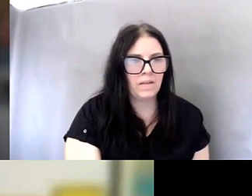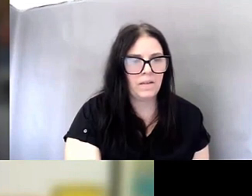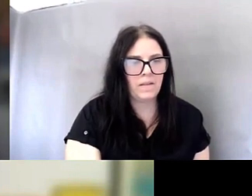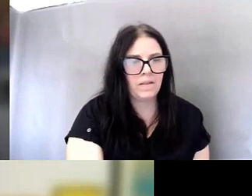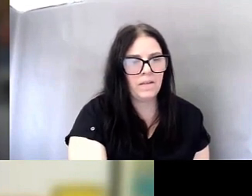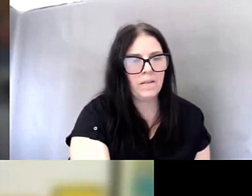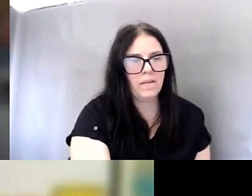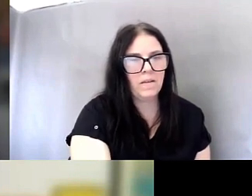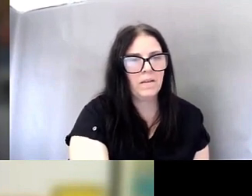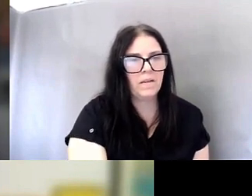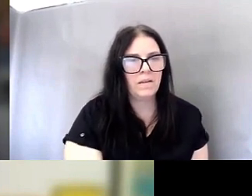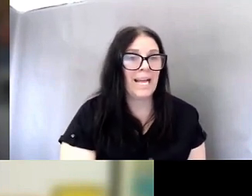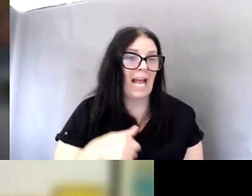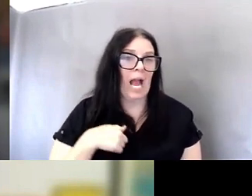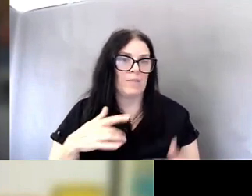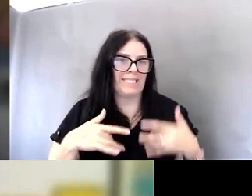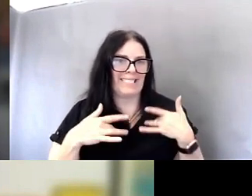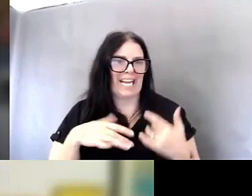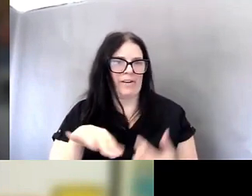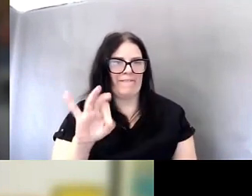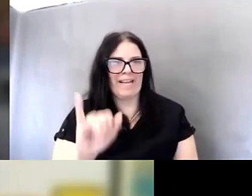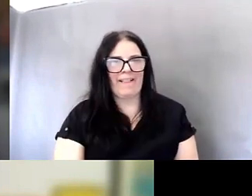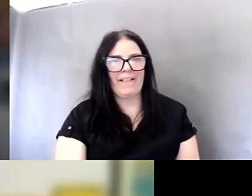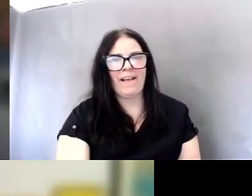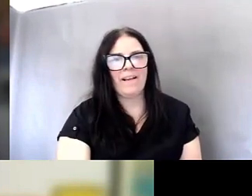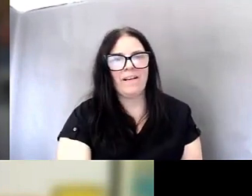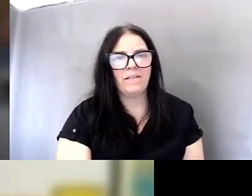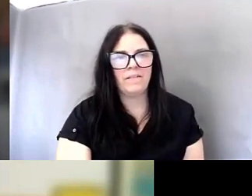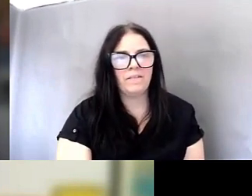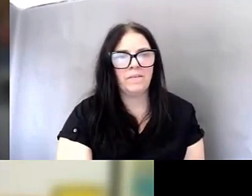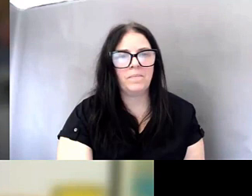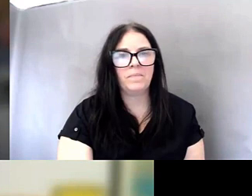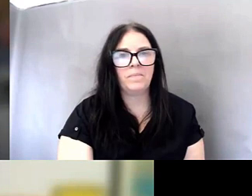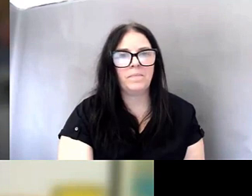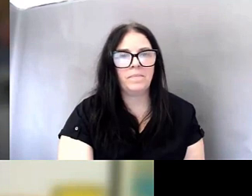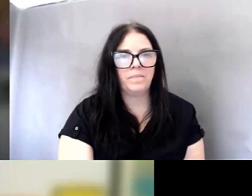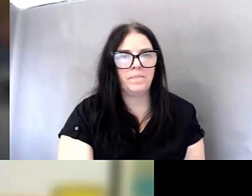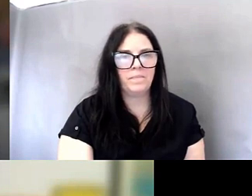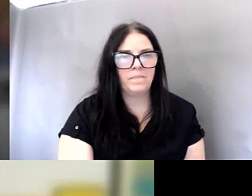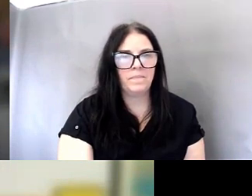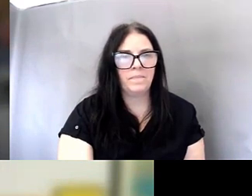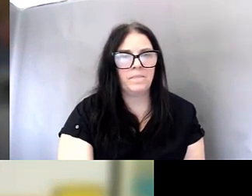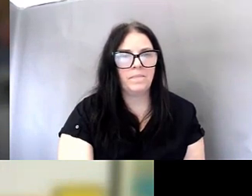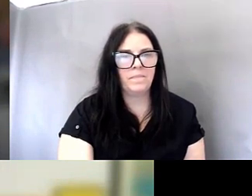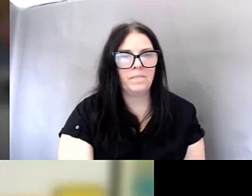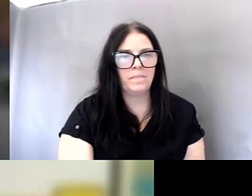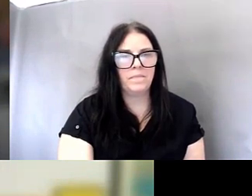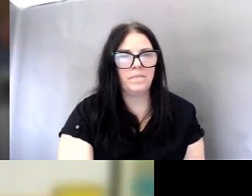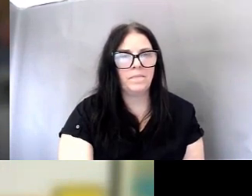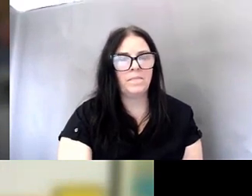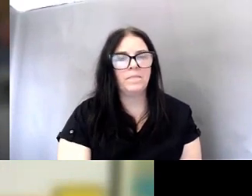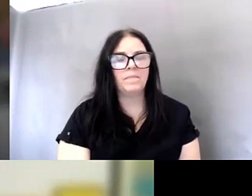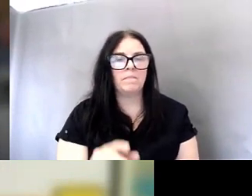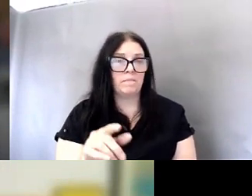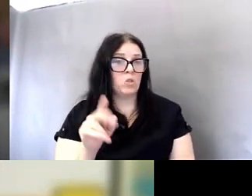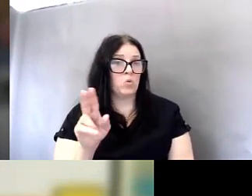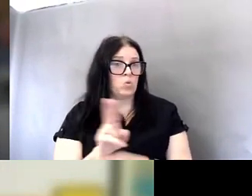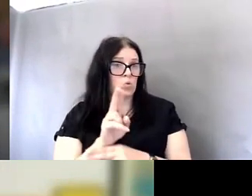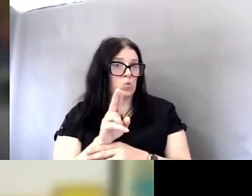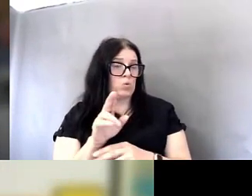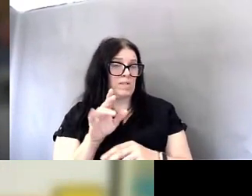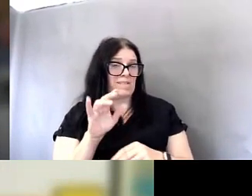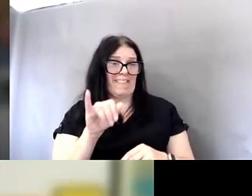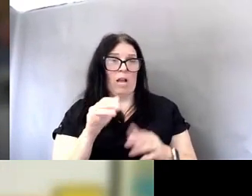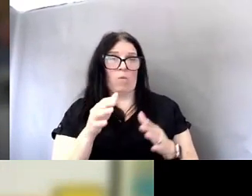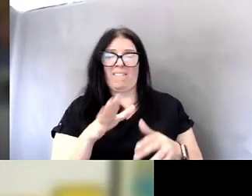I was just very excited to find those. So if you go to the website and use it as it is, that's fine. You're not breaking the copyright.